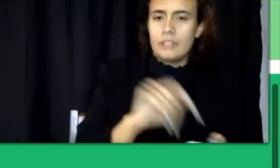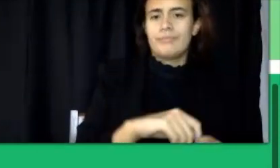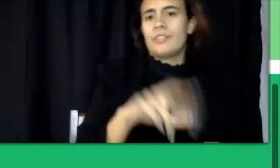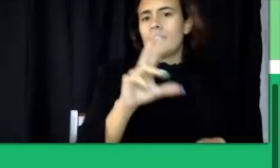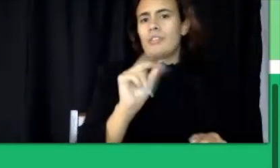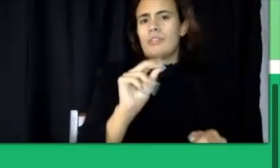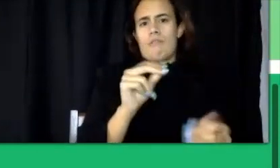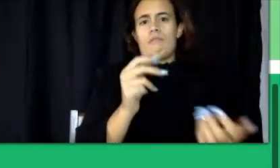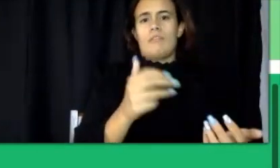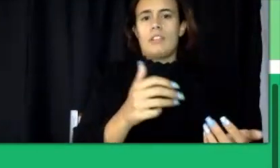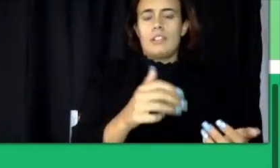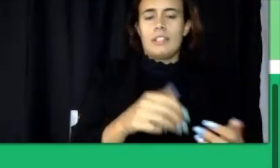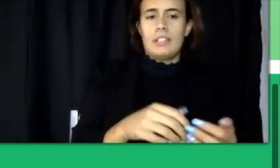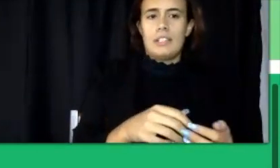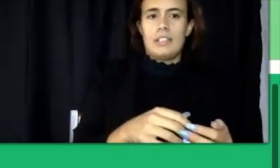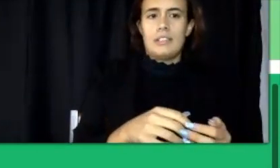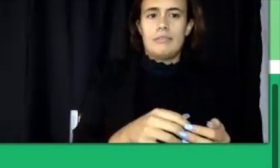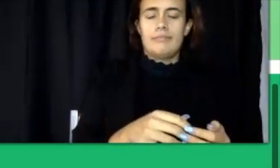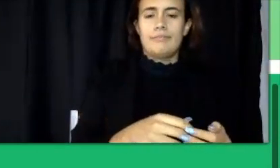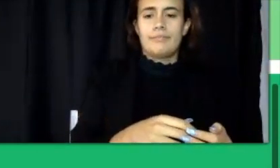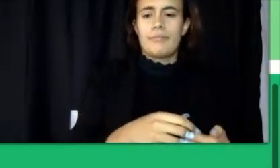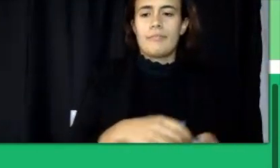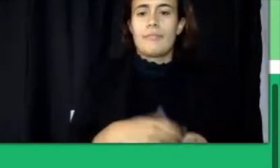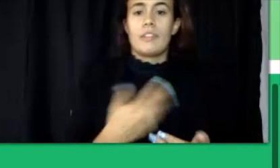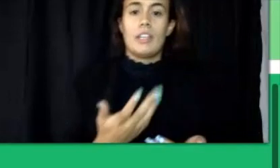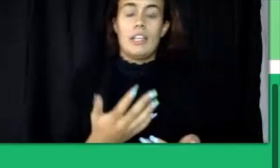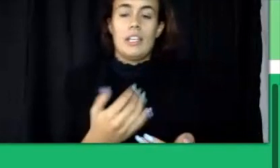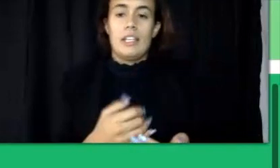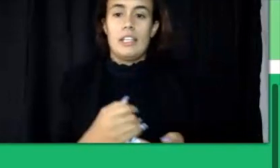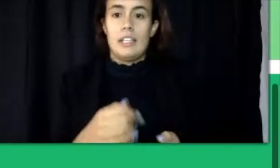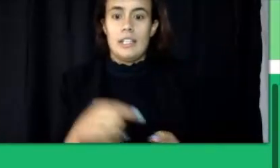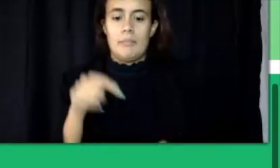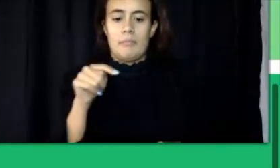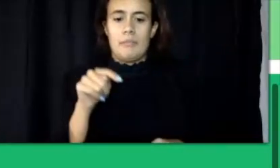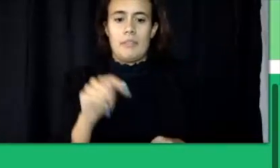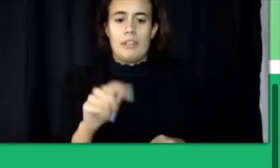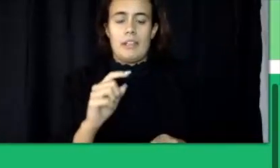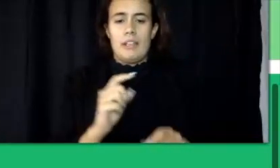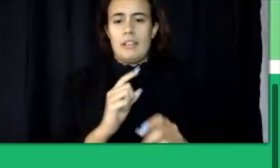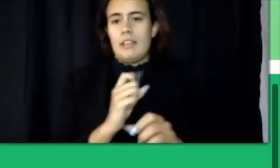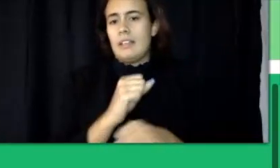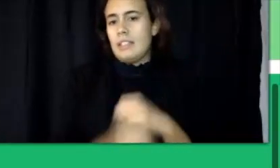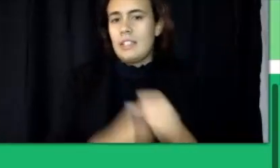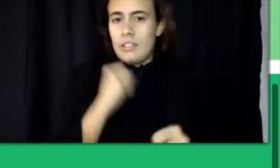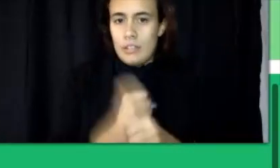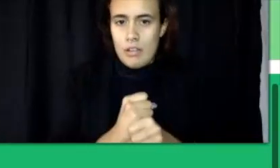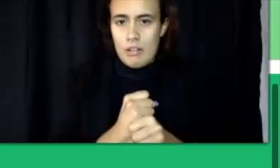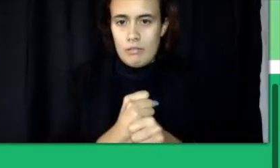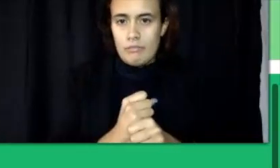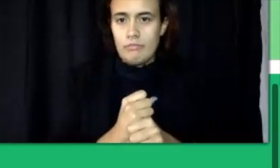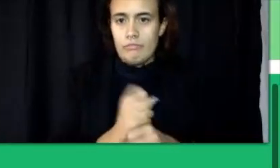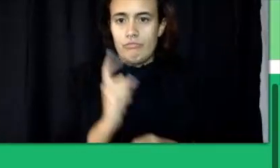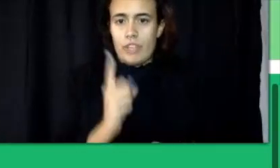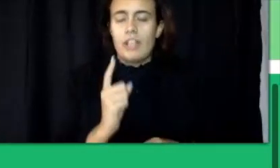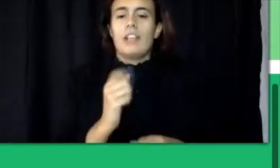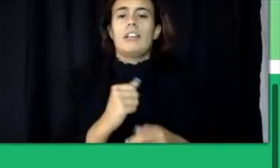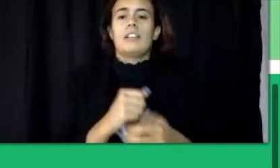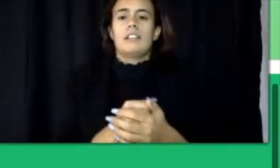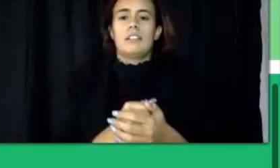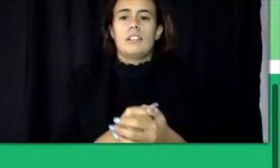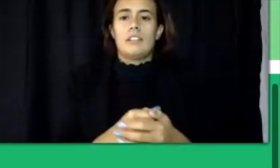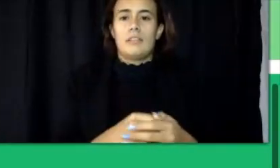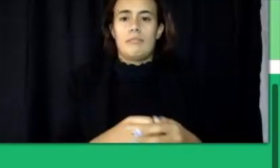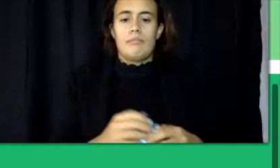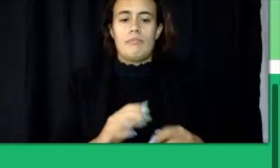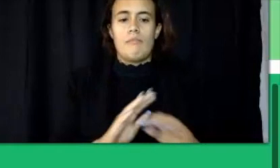in earnest and with the best intentions. Yeah, and I mean, this year is kind of I think it compounds a lot of what a lot of people